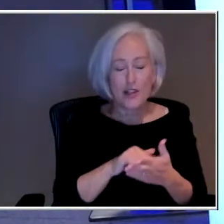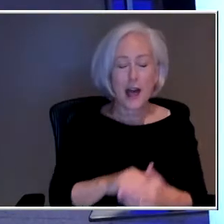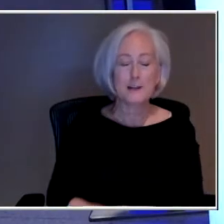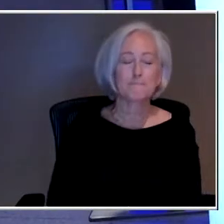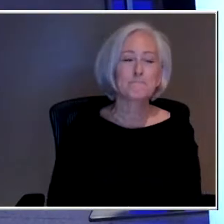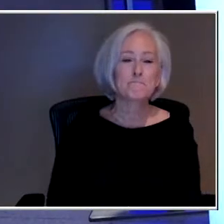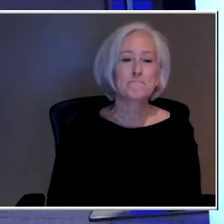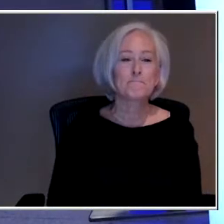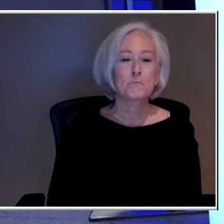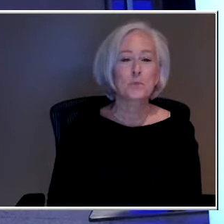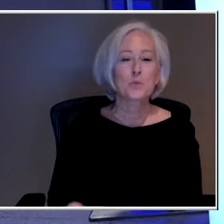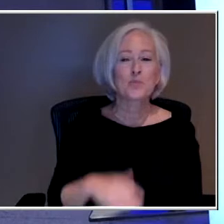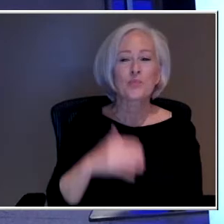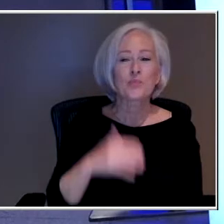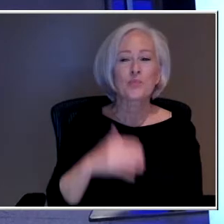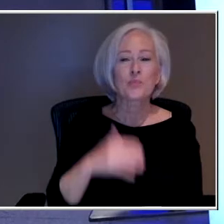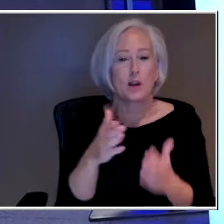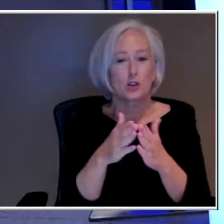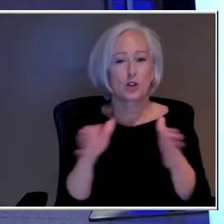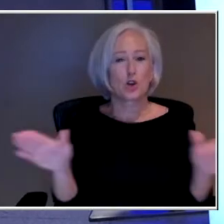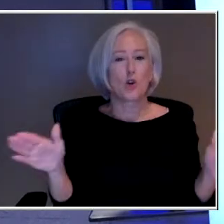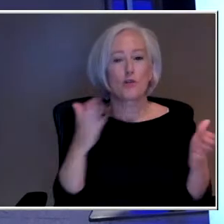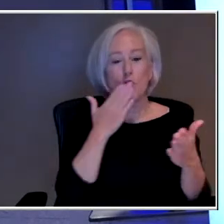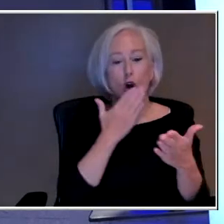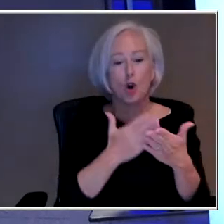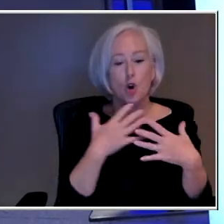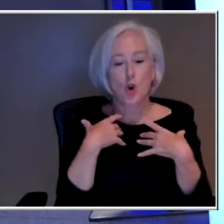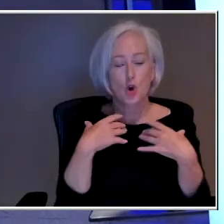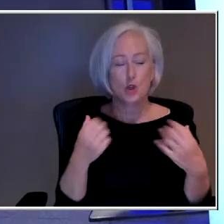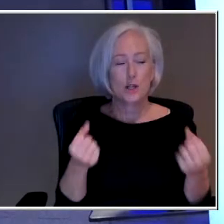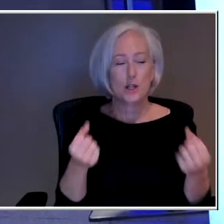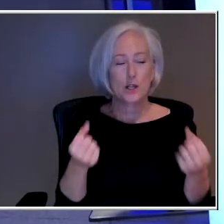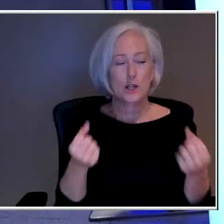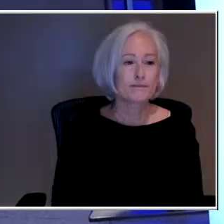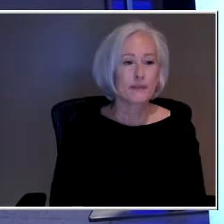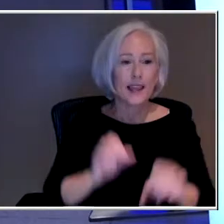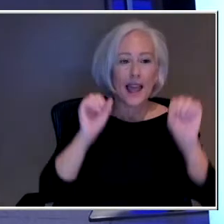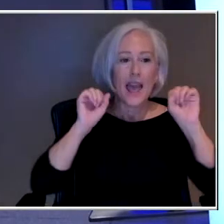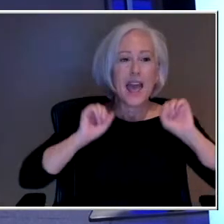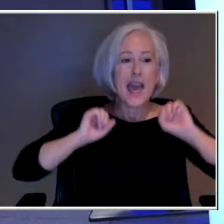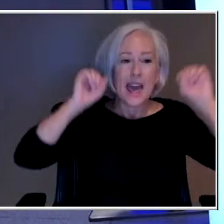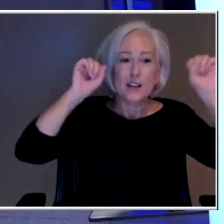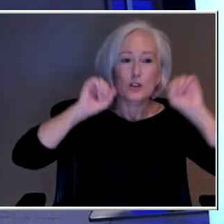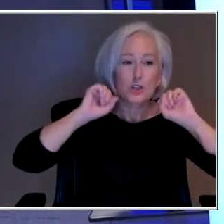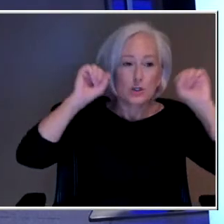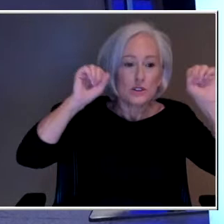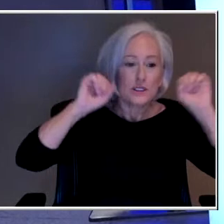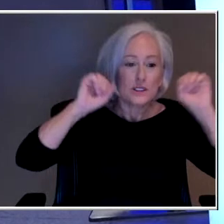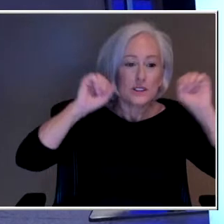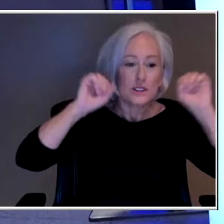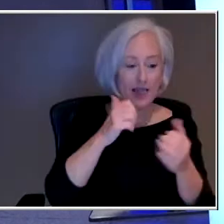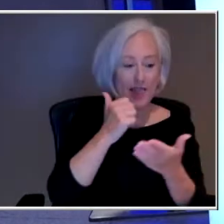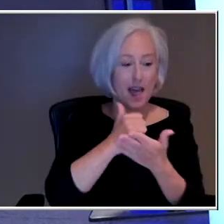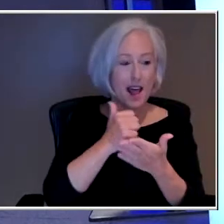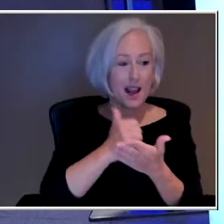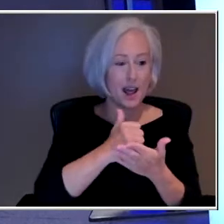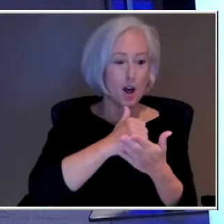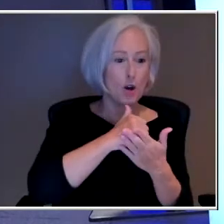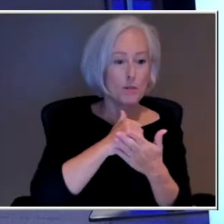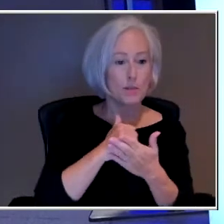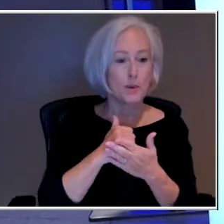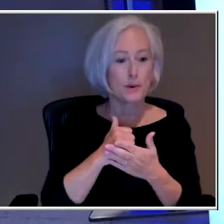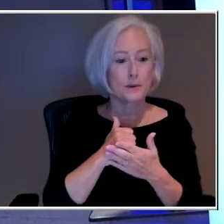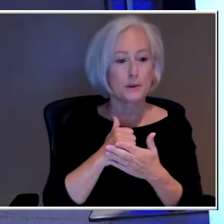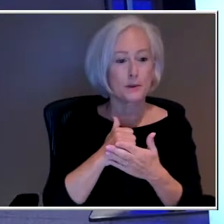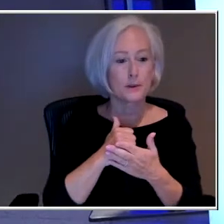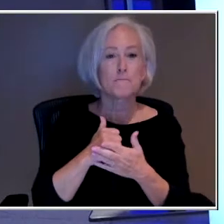just speak to overall good health that we all need to be doing, but does exercise, could that help, and even adults too, keep away different